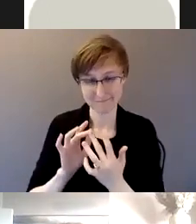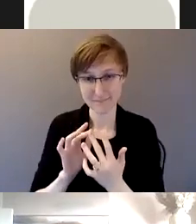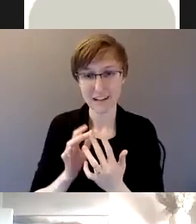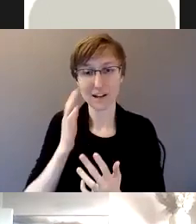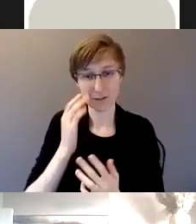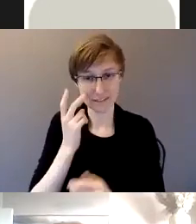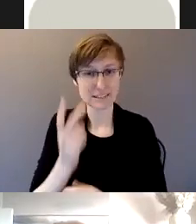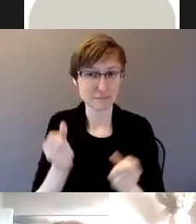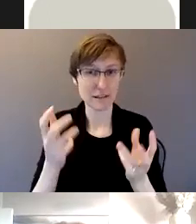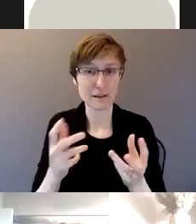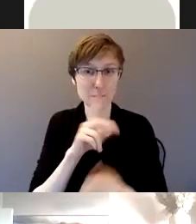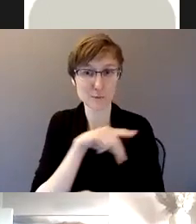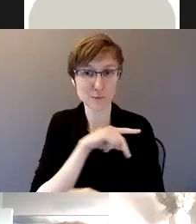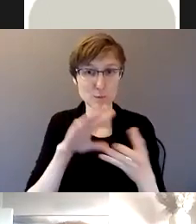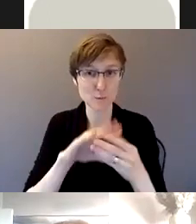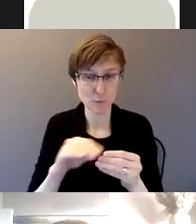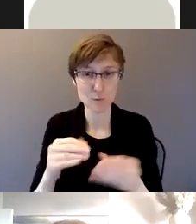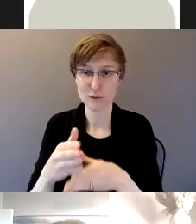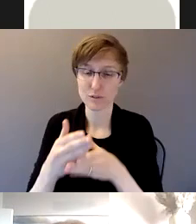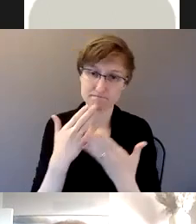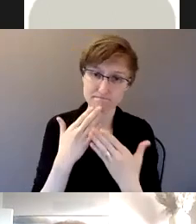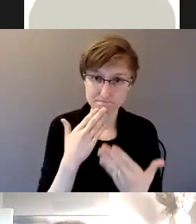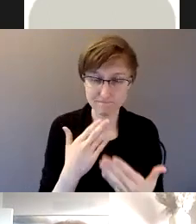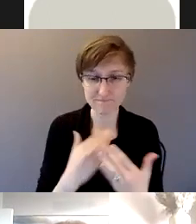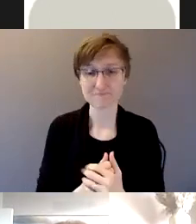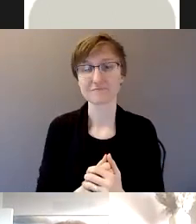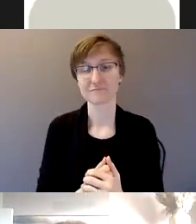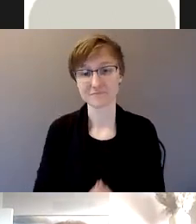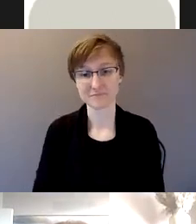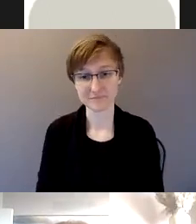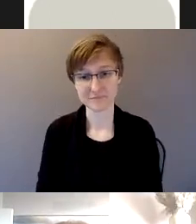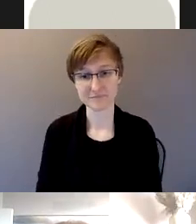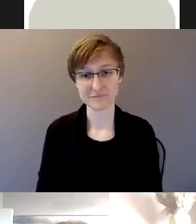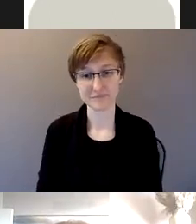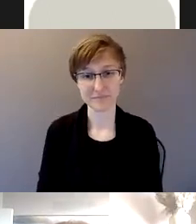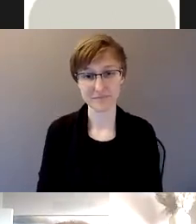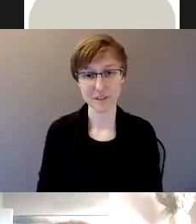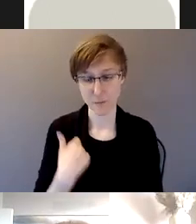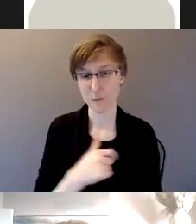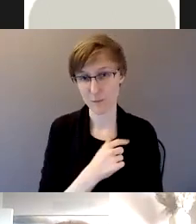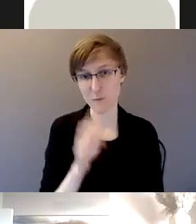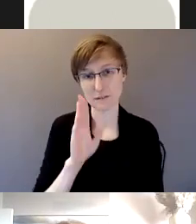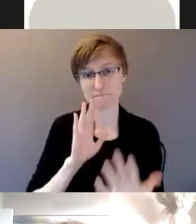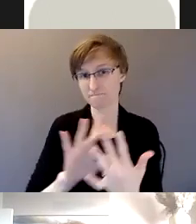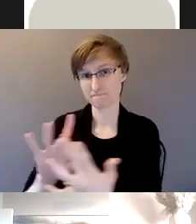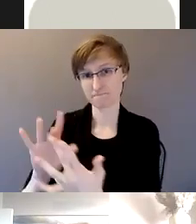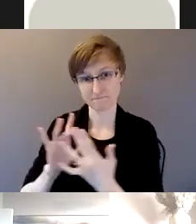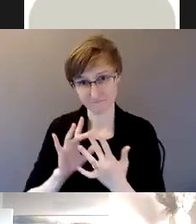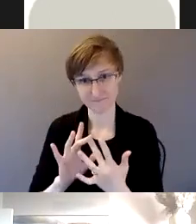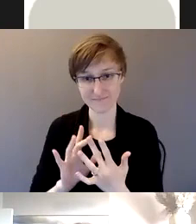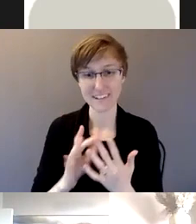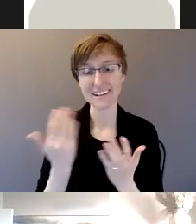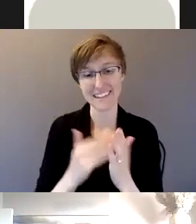personal stories that people share with us. So thank you so much for doing that. And we will get back to everyone. And again, thank you,